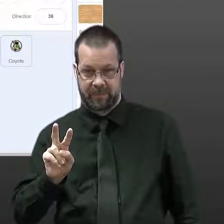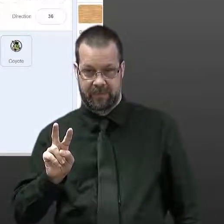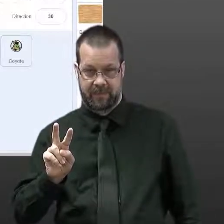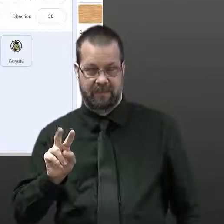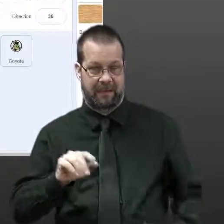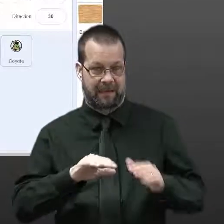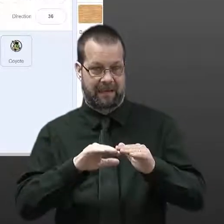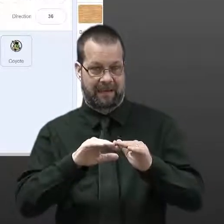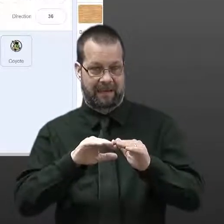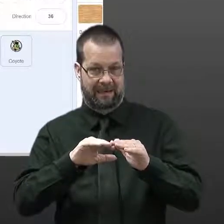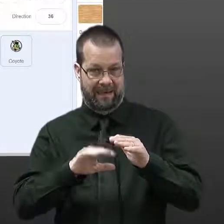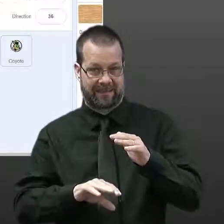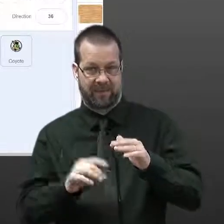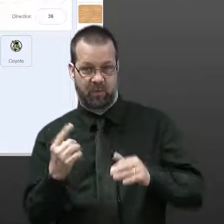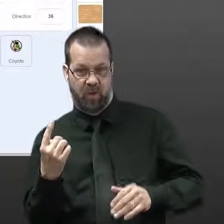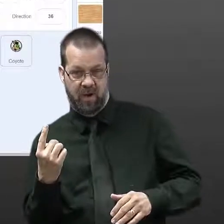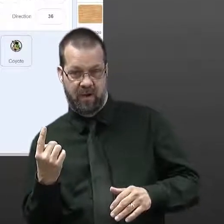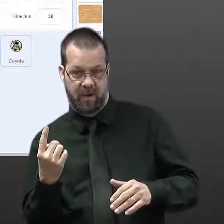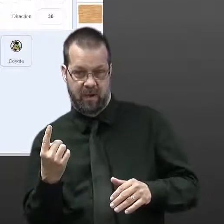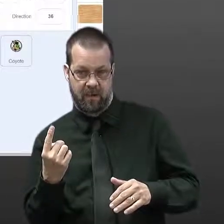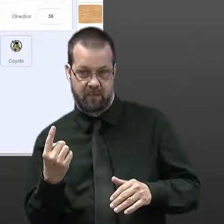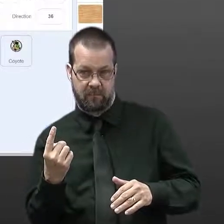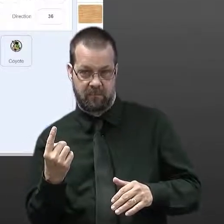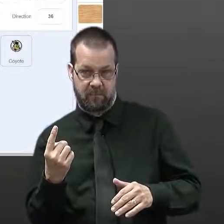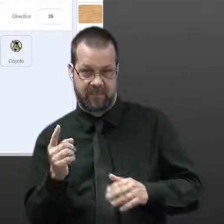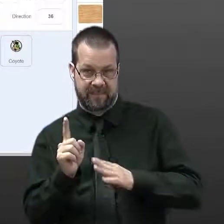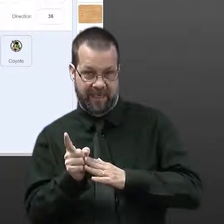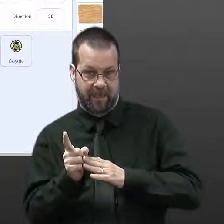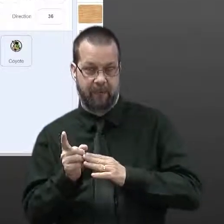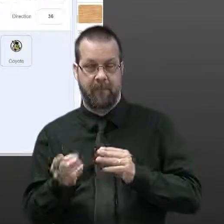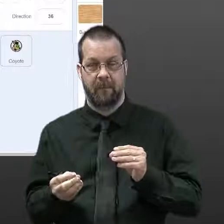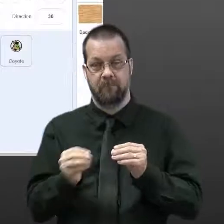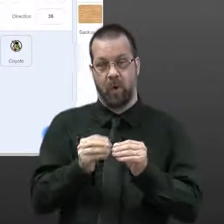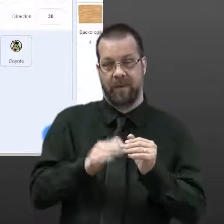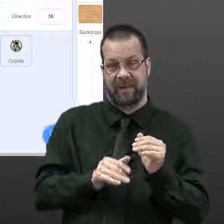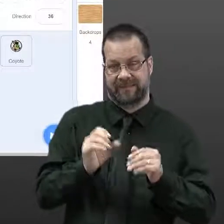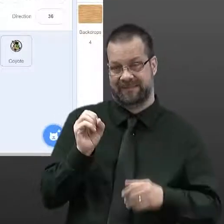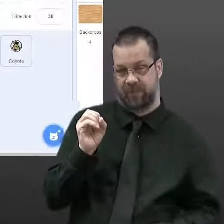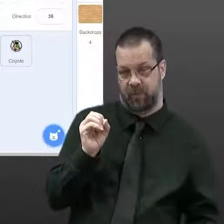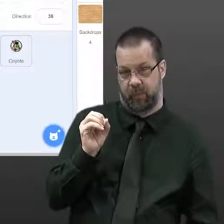So less than 1, but greater than 0.